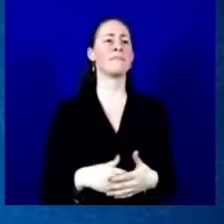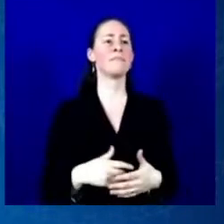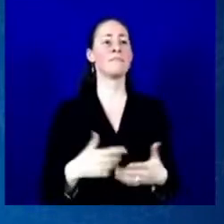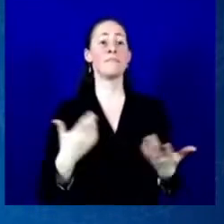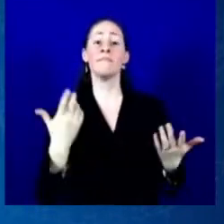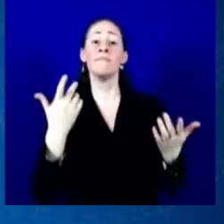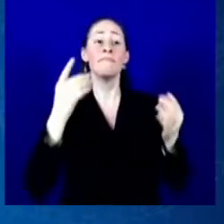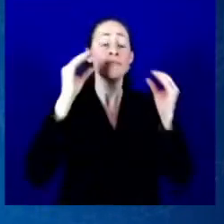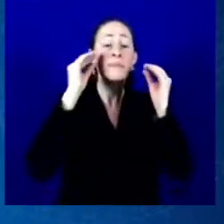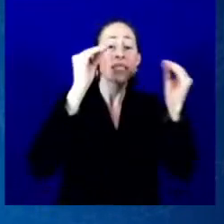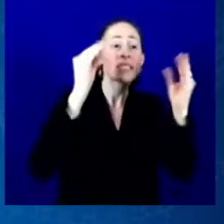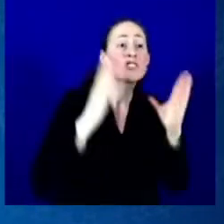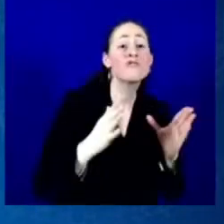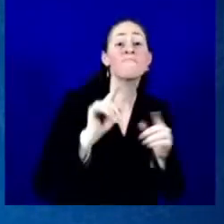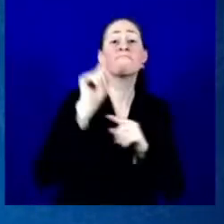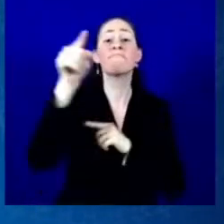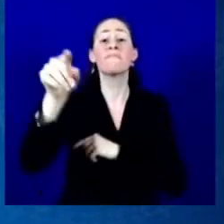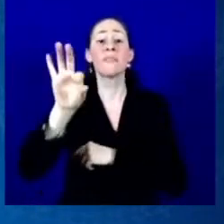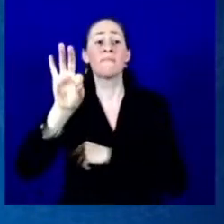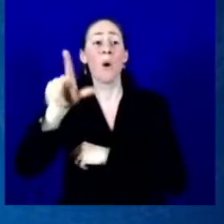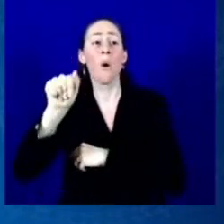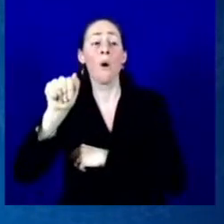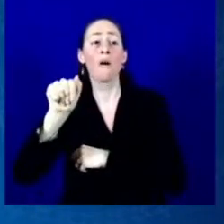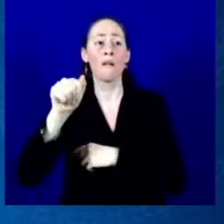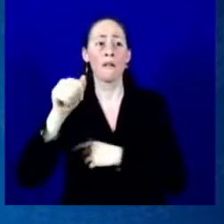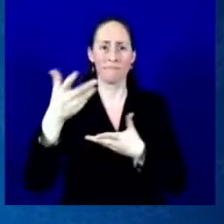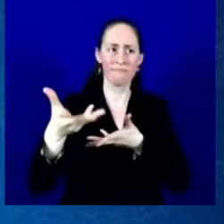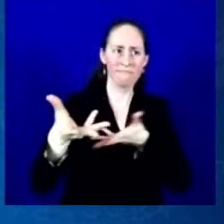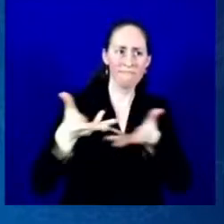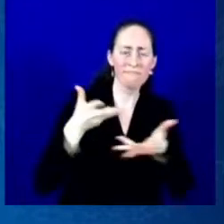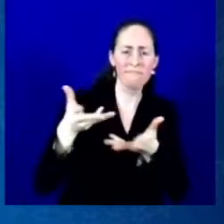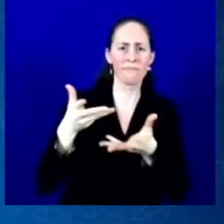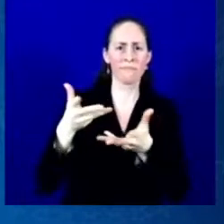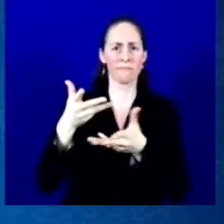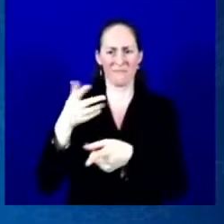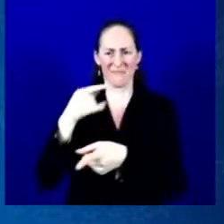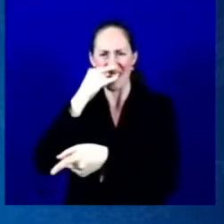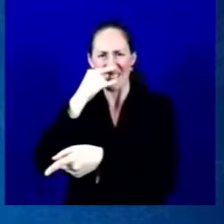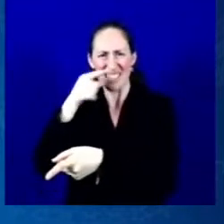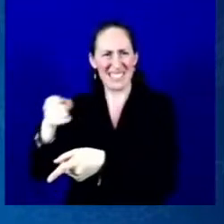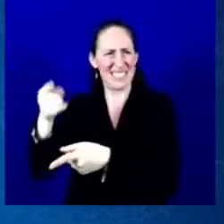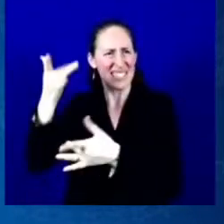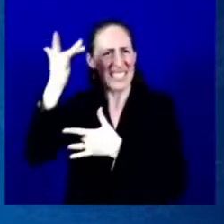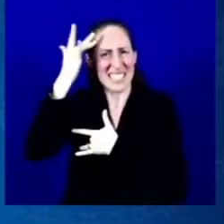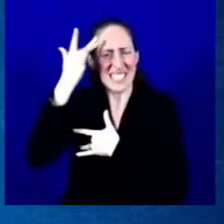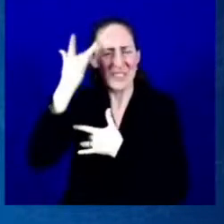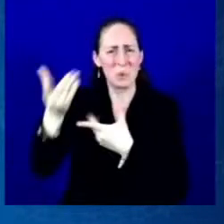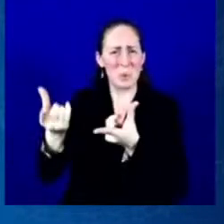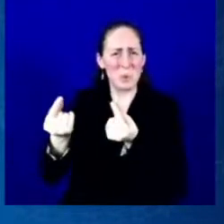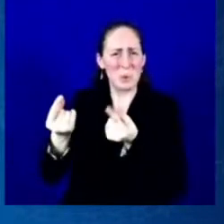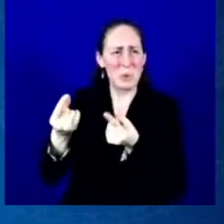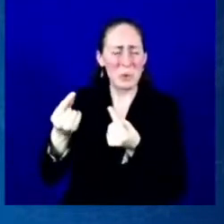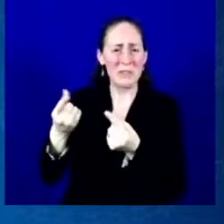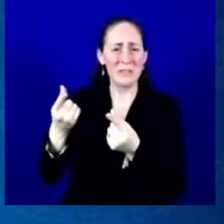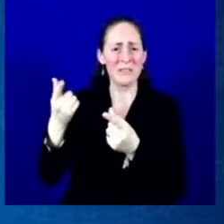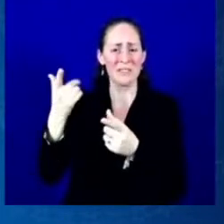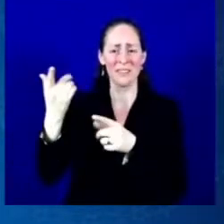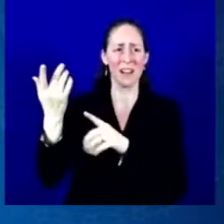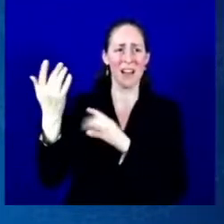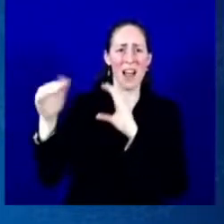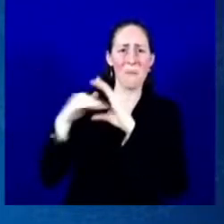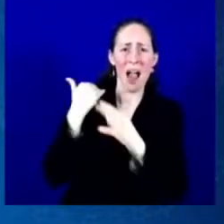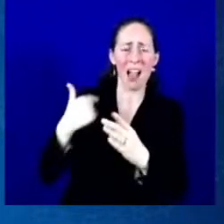autoimmune disease. Wrote to me, said she was worried about bringing the virus home. She said she then got